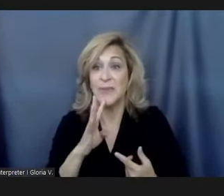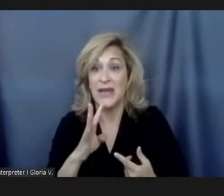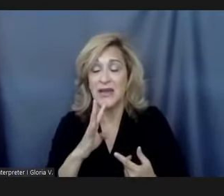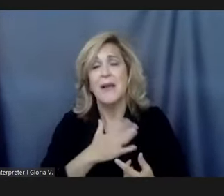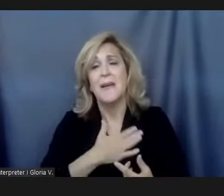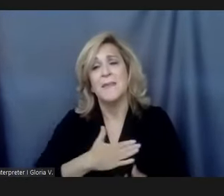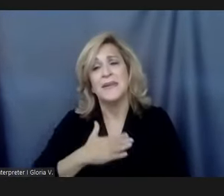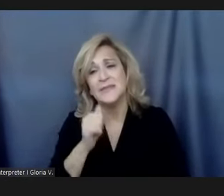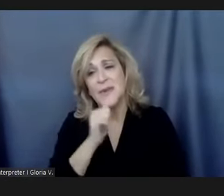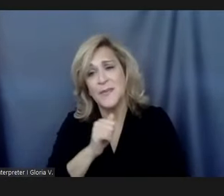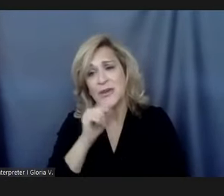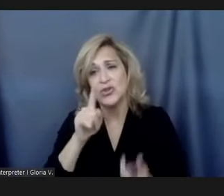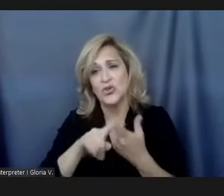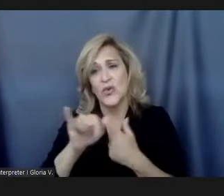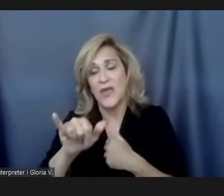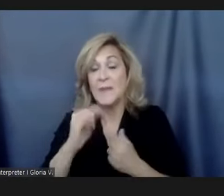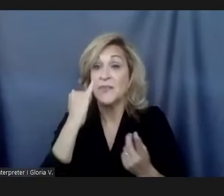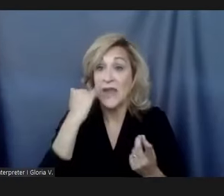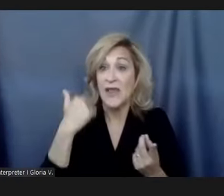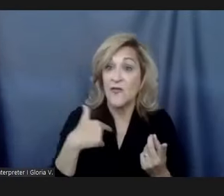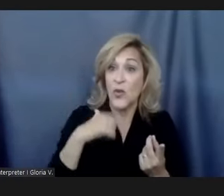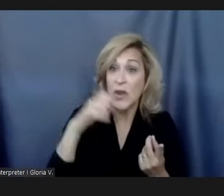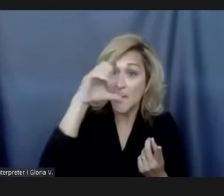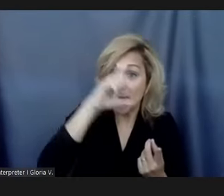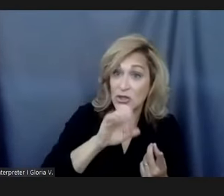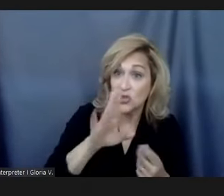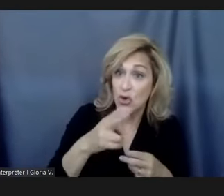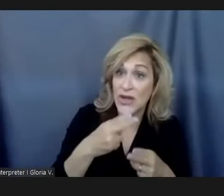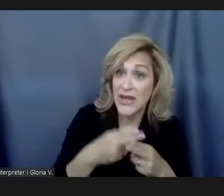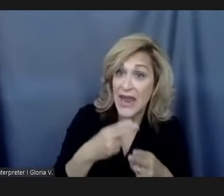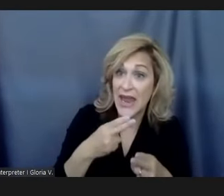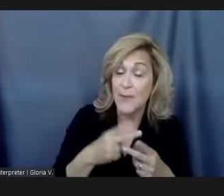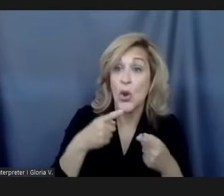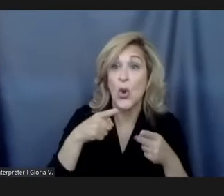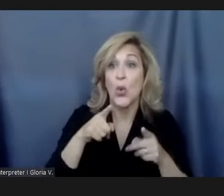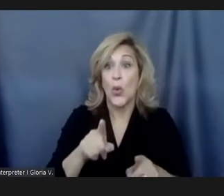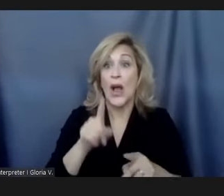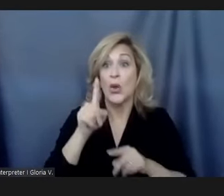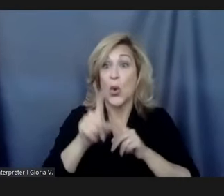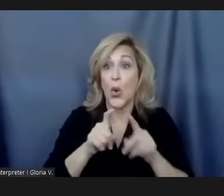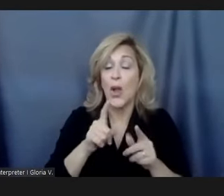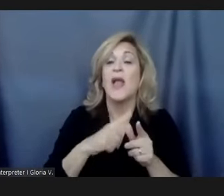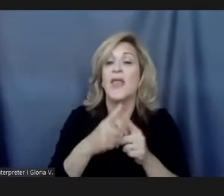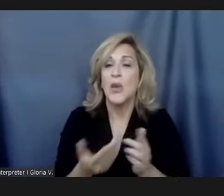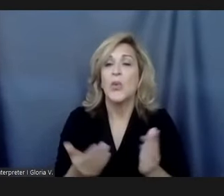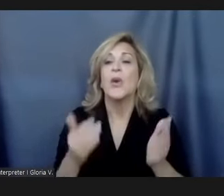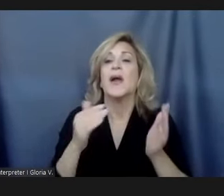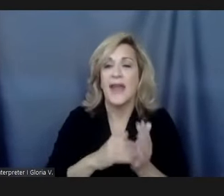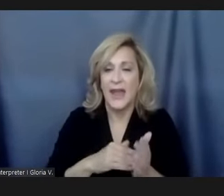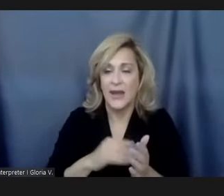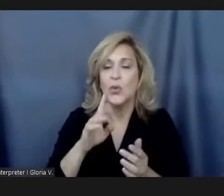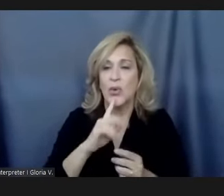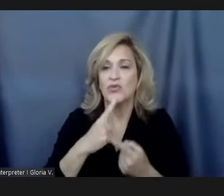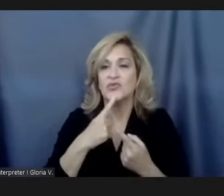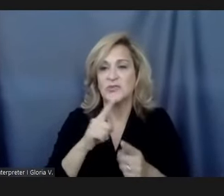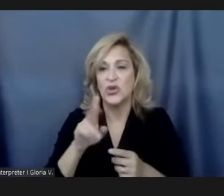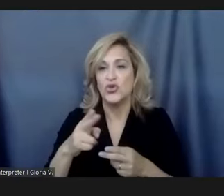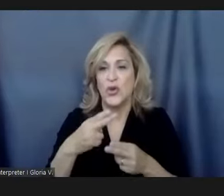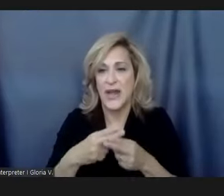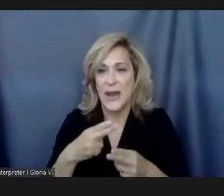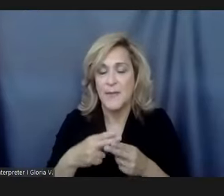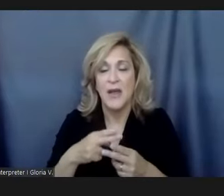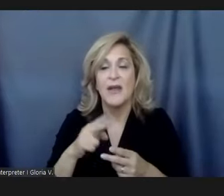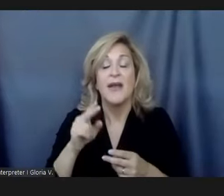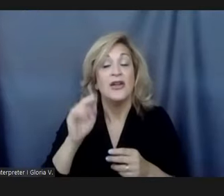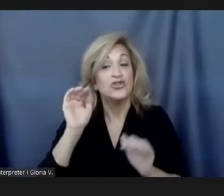name being called, we will call the list one more time after all speakers in attendance have been called a first time. As a reminder, this